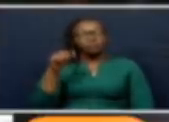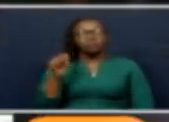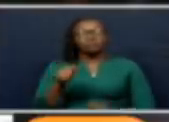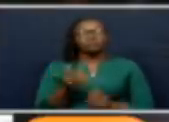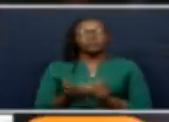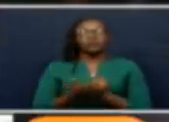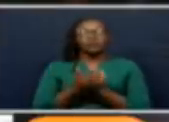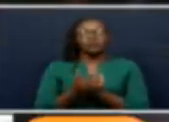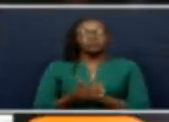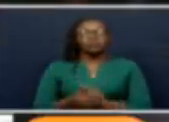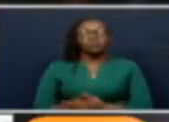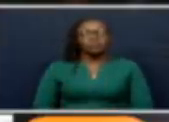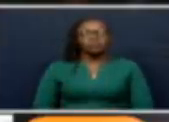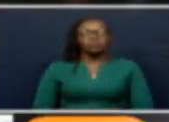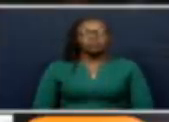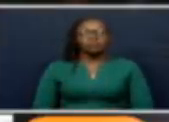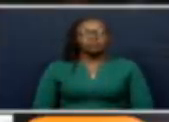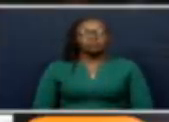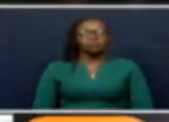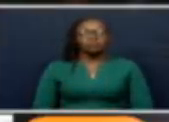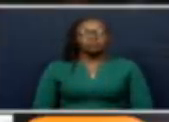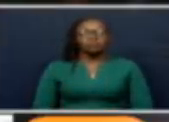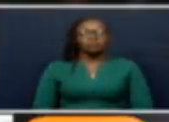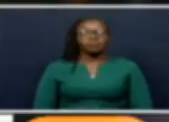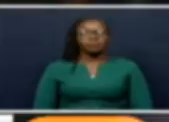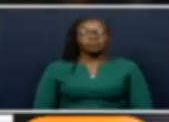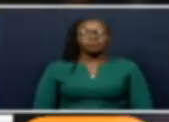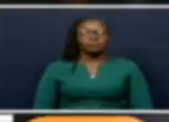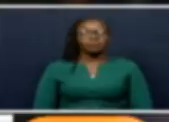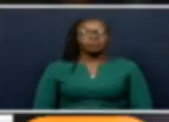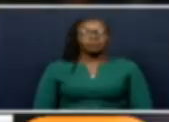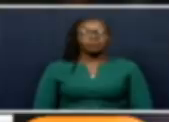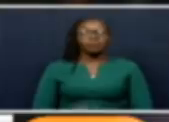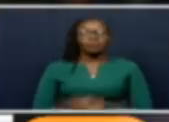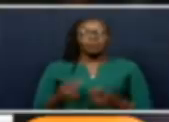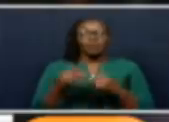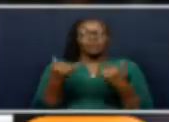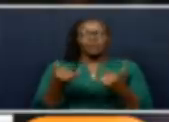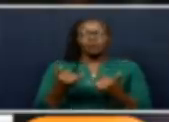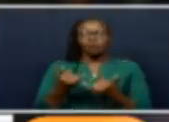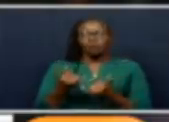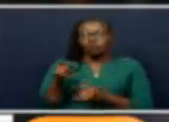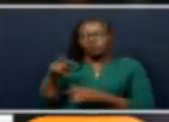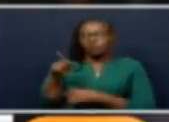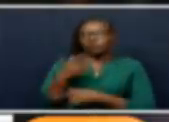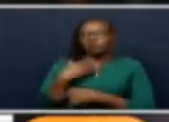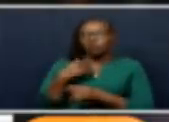He's heading to your favorite city. Let him come there. I think he will do well. Geneva? Yeah. Hmm? Yeah.